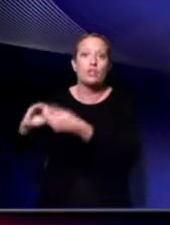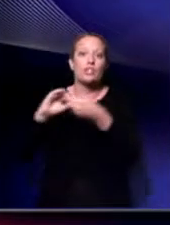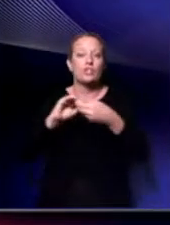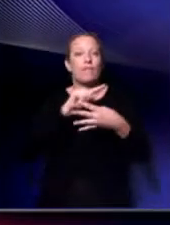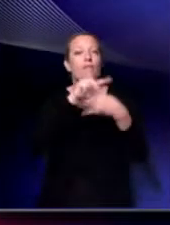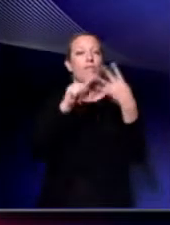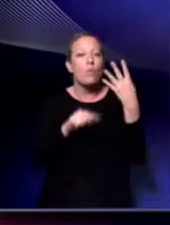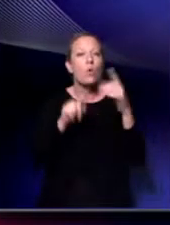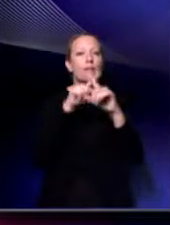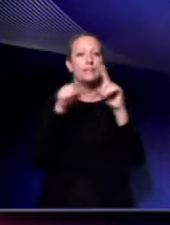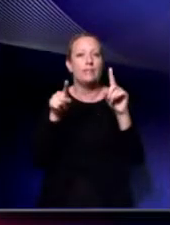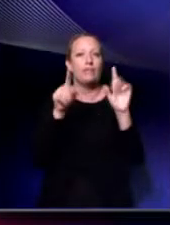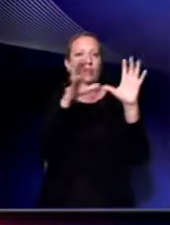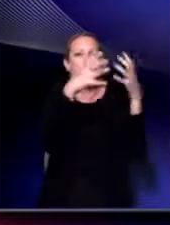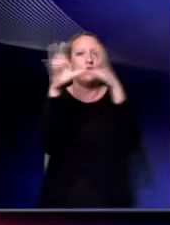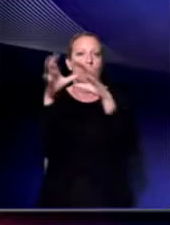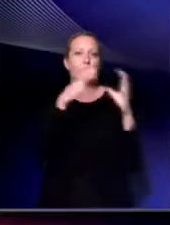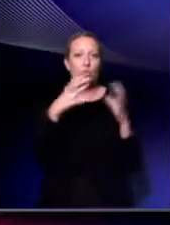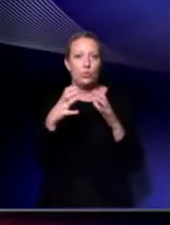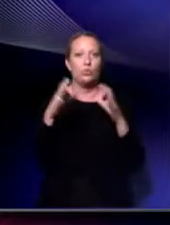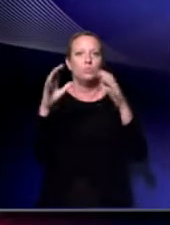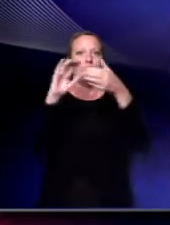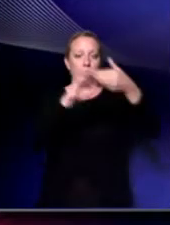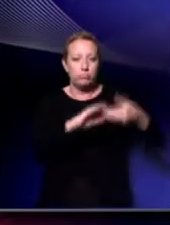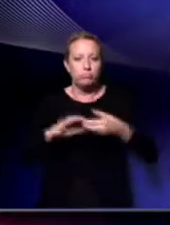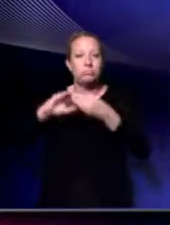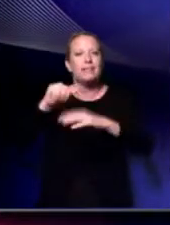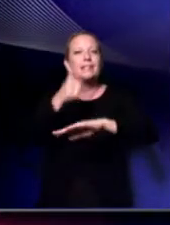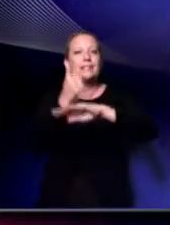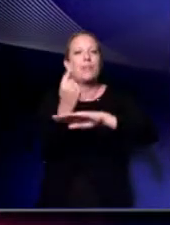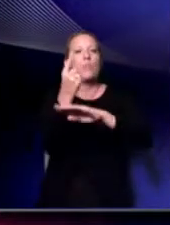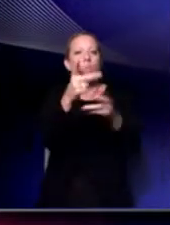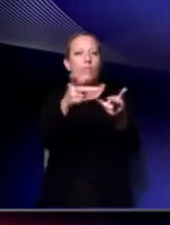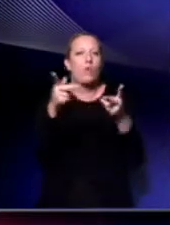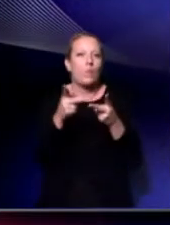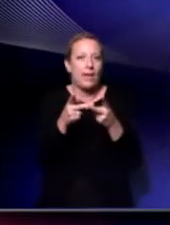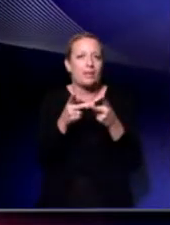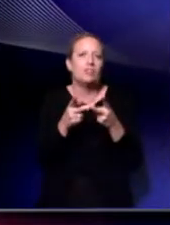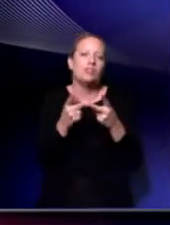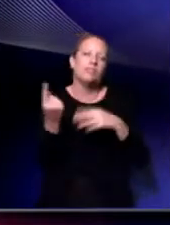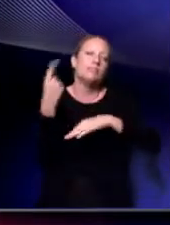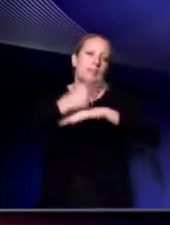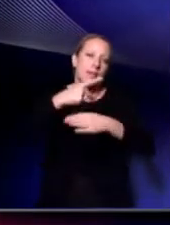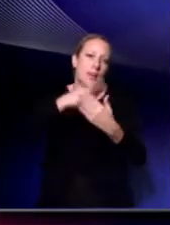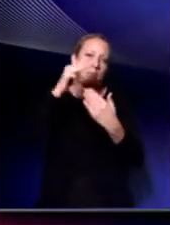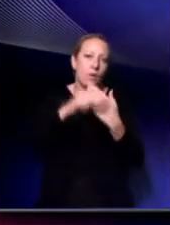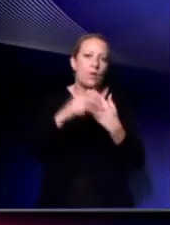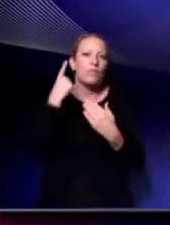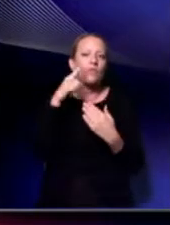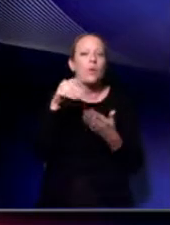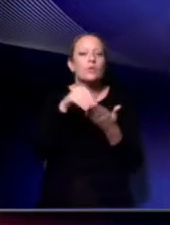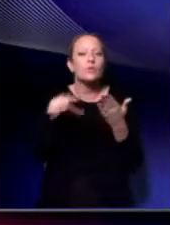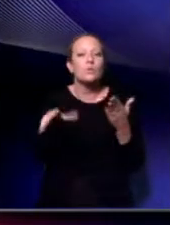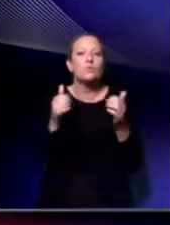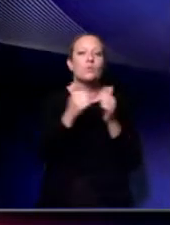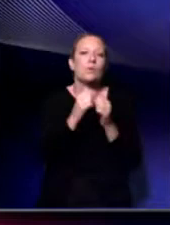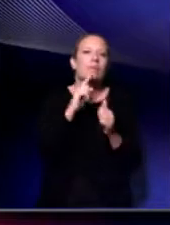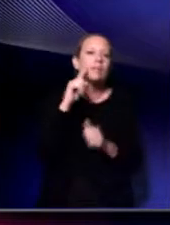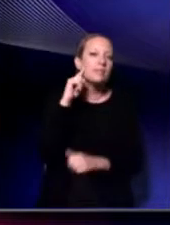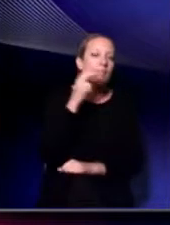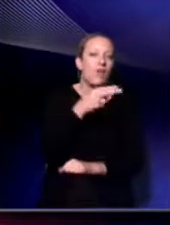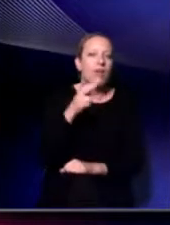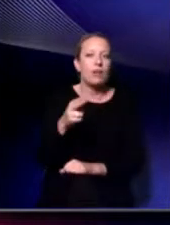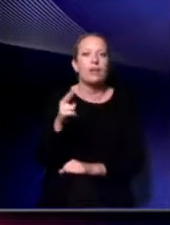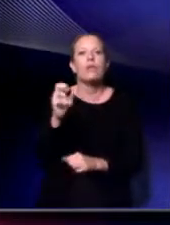the agency in having a day site location for children with visual impairments, as well as our children who are deaf